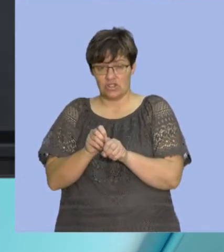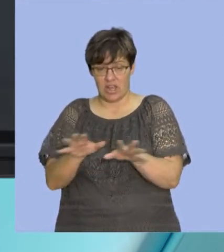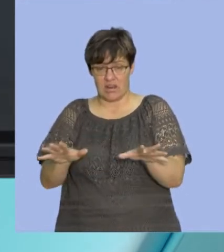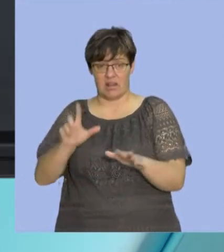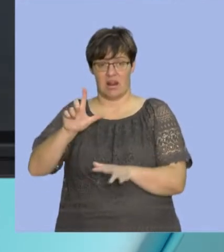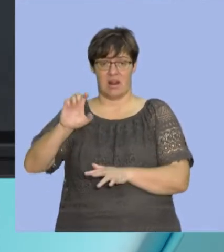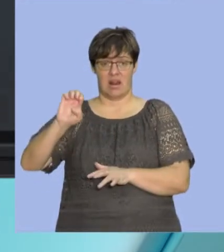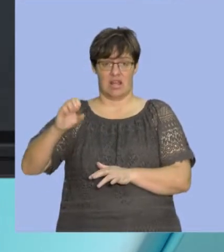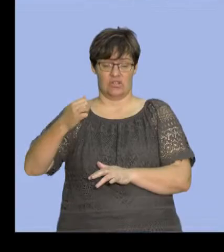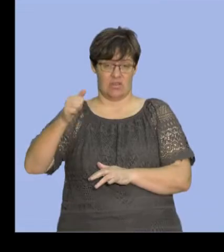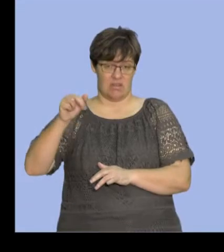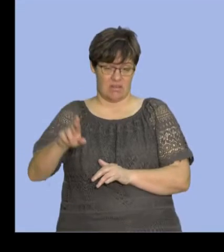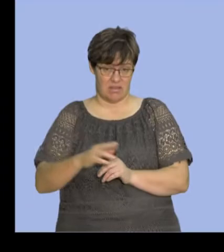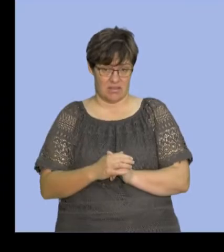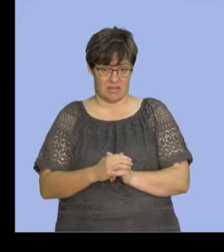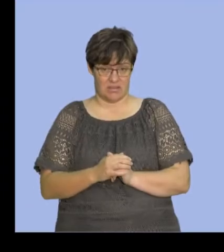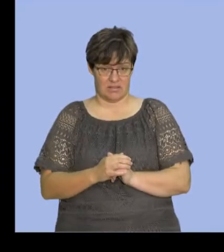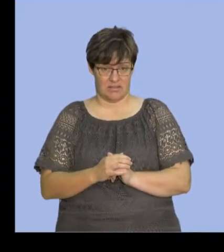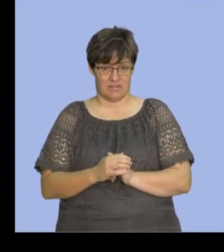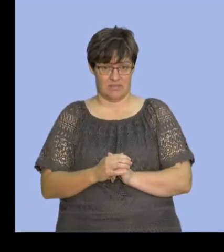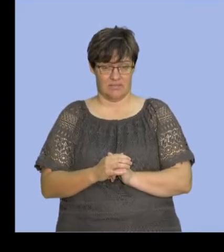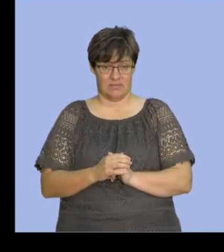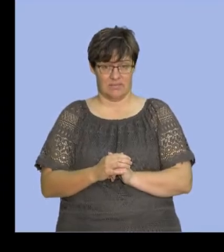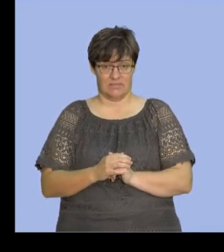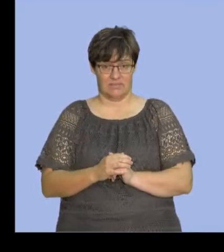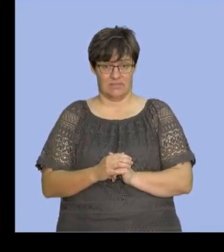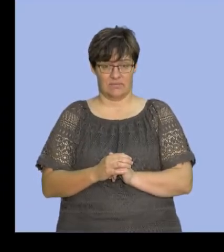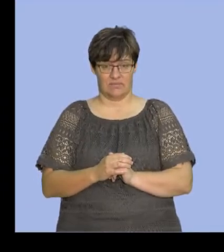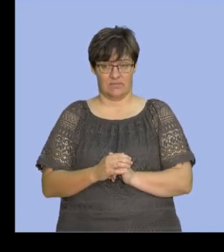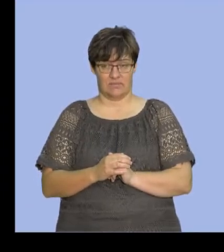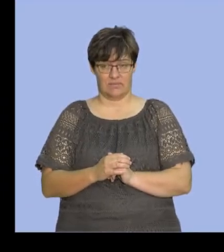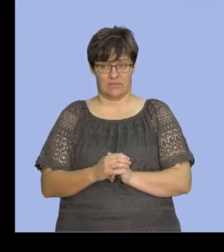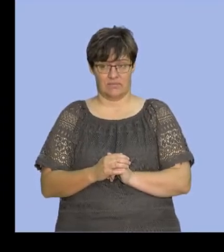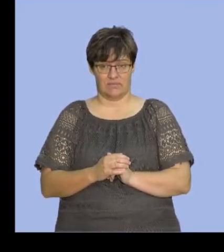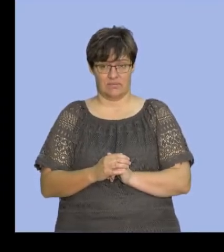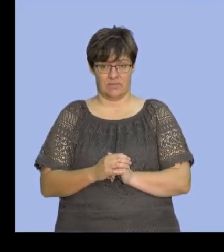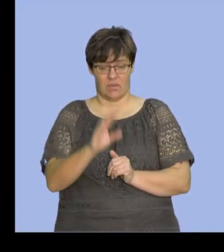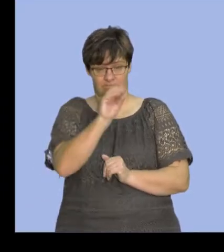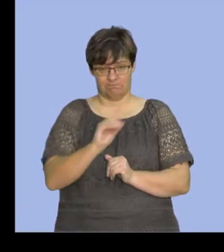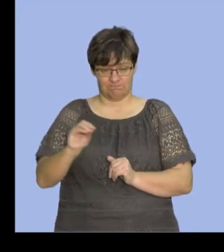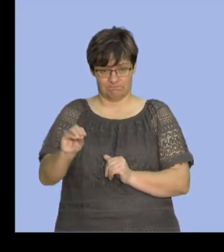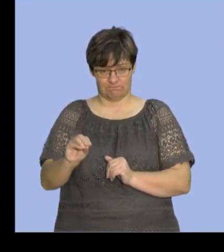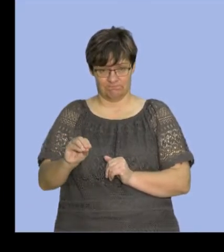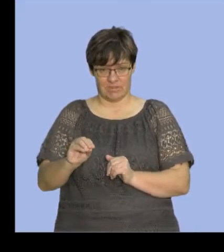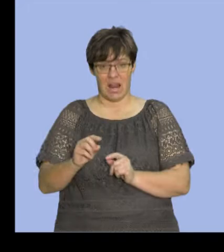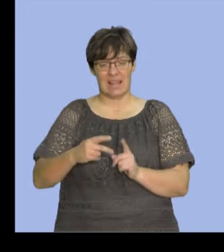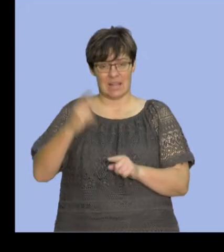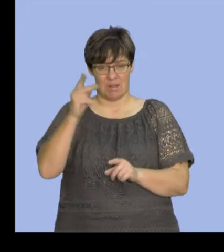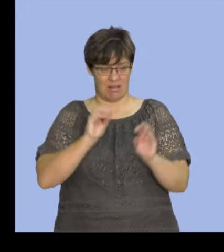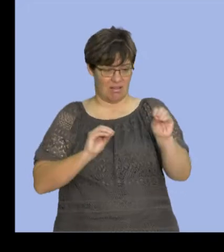ledger, right? So obviously, there's a posting to my general ledger, your double